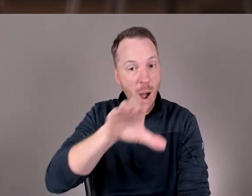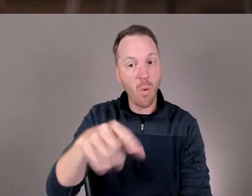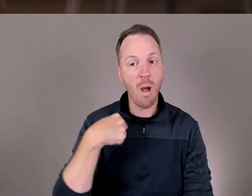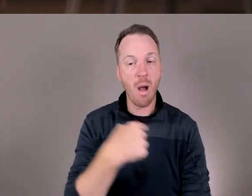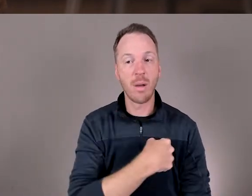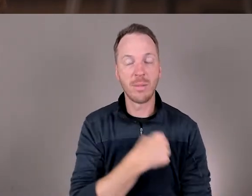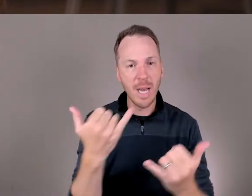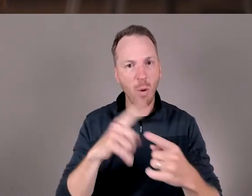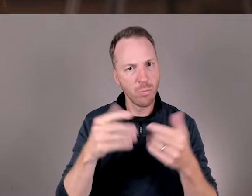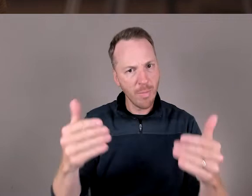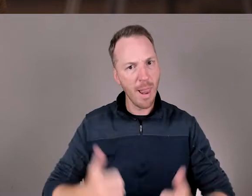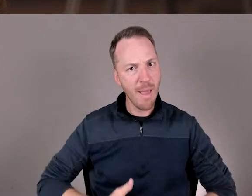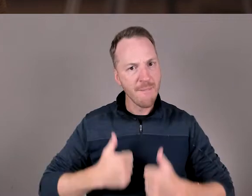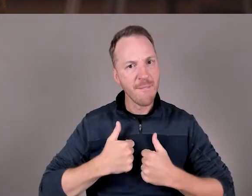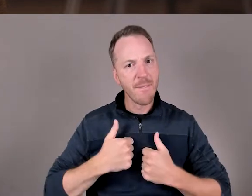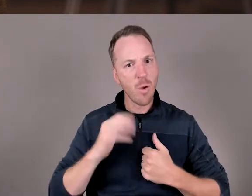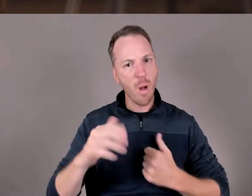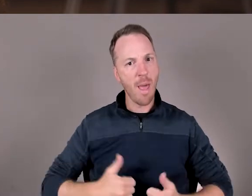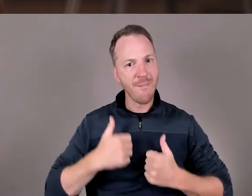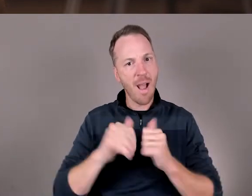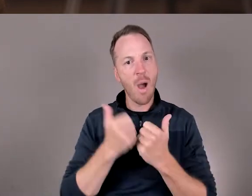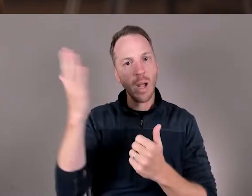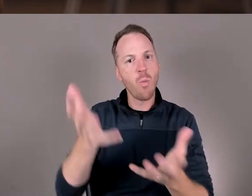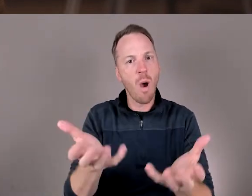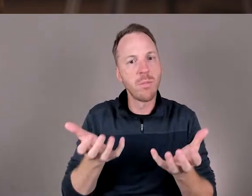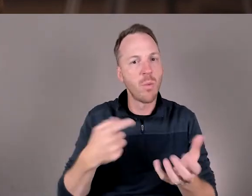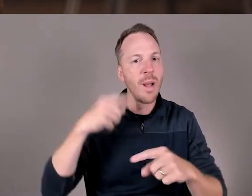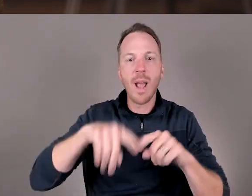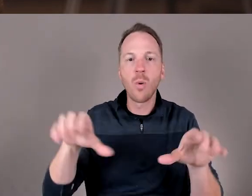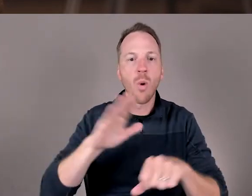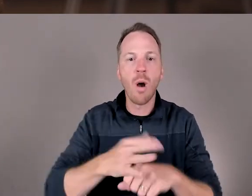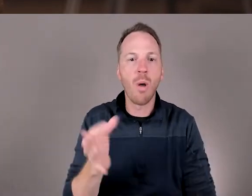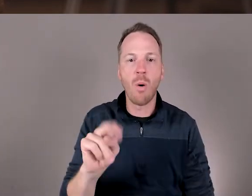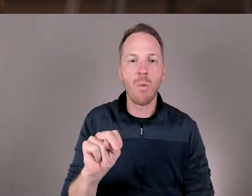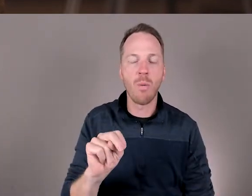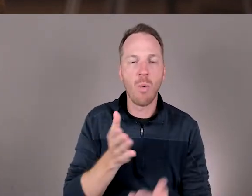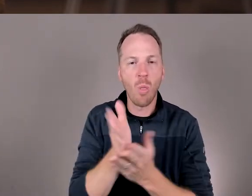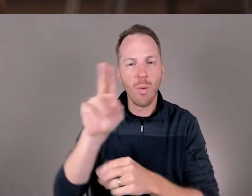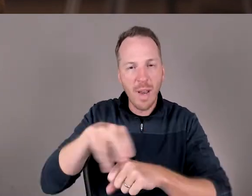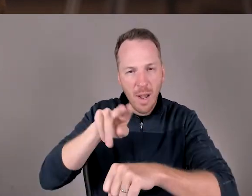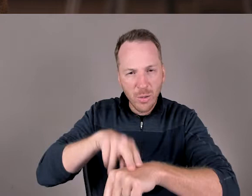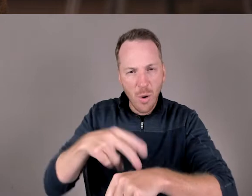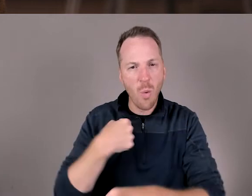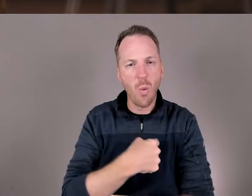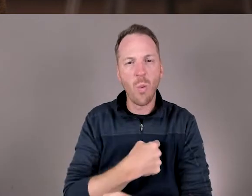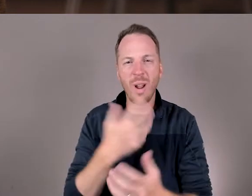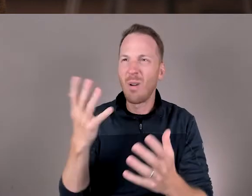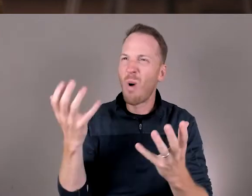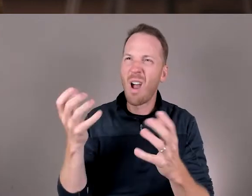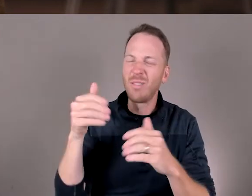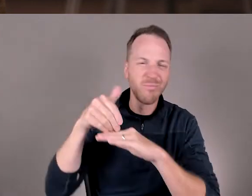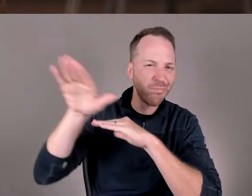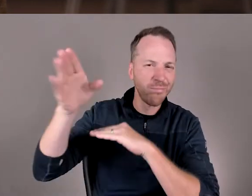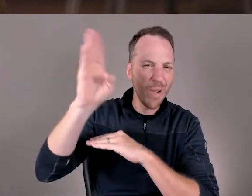to live our lives the way he wants us to. We can't do that on our own. By nature, we want nothing to do with God.